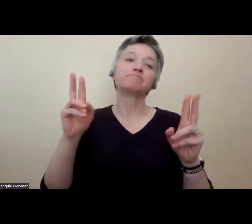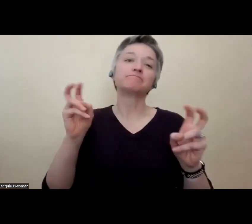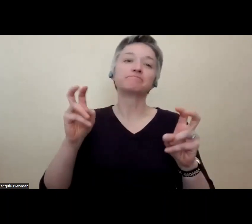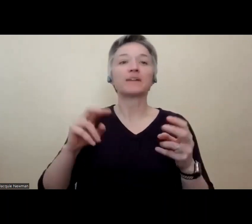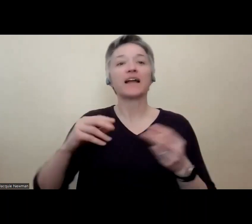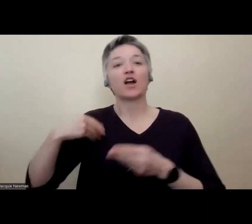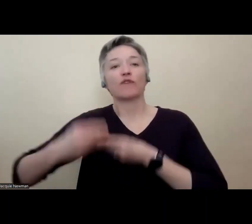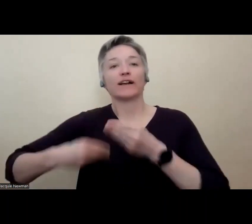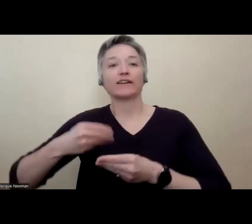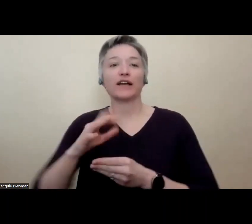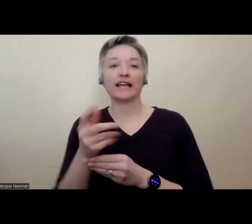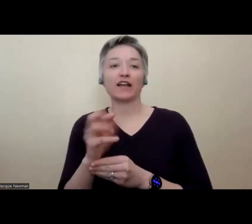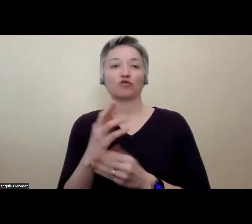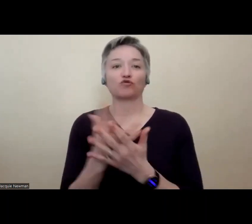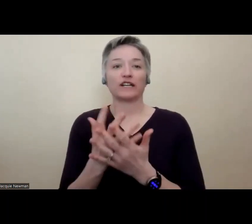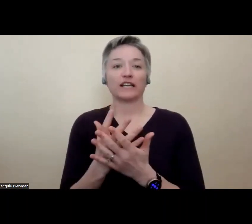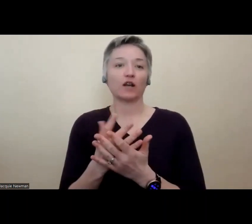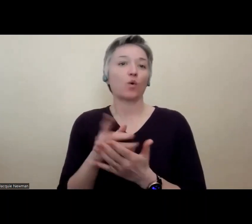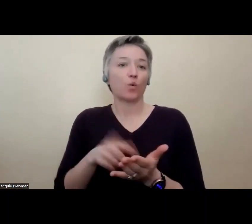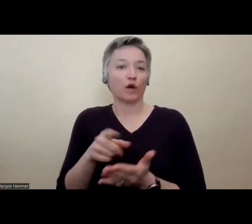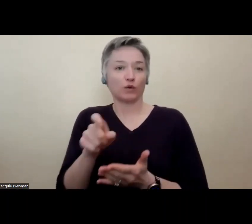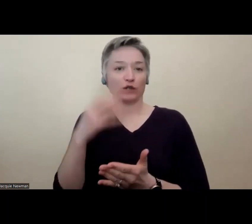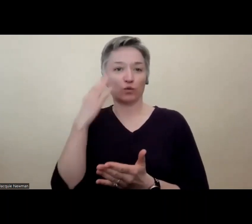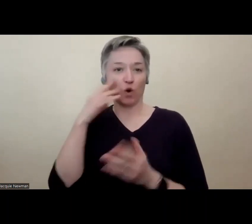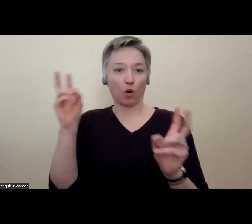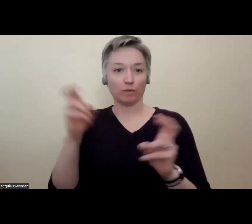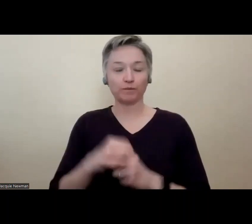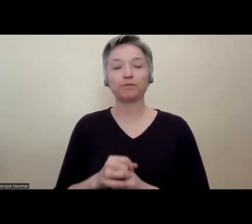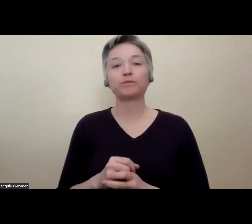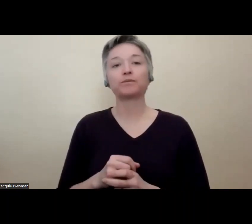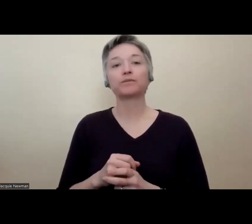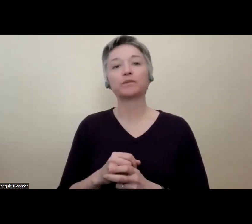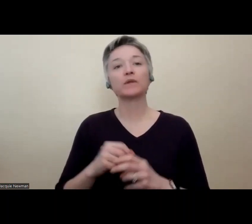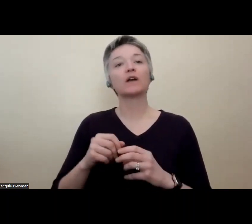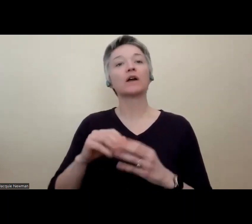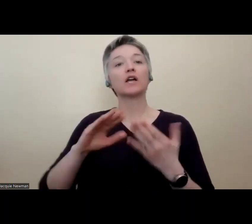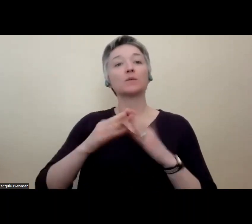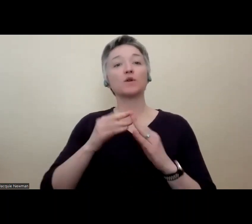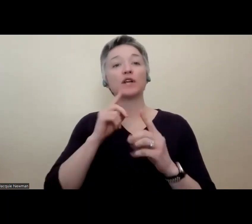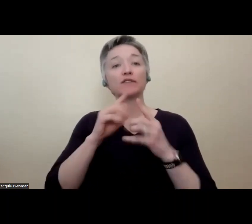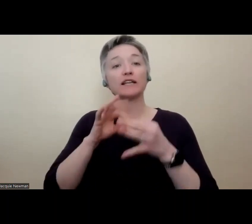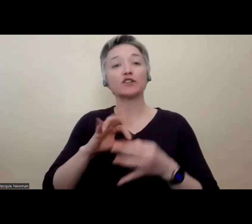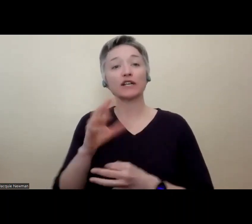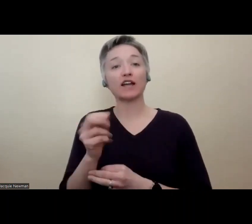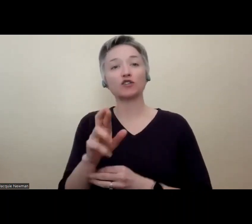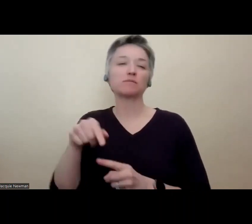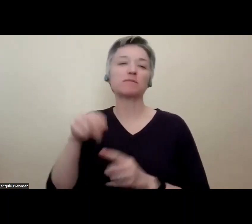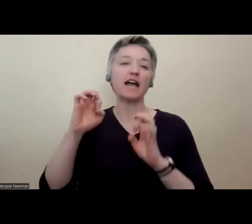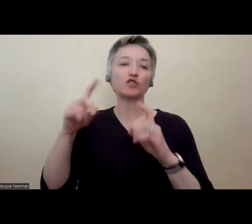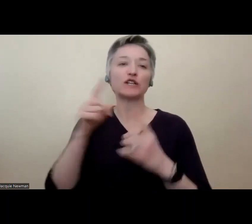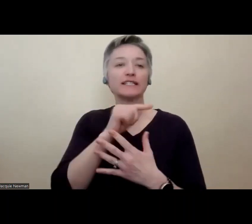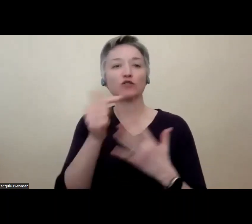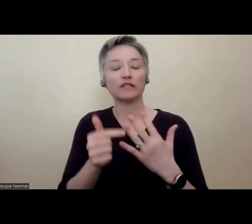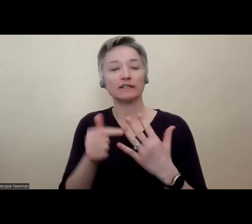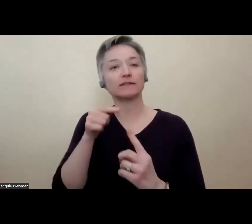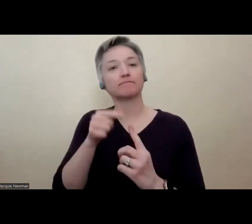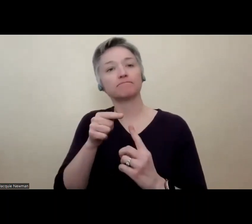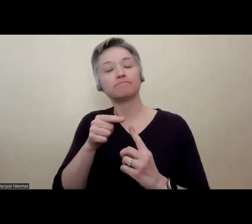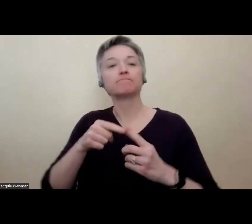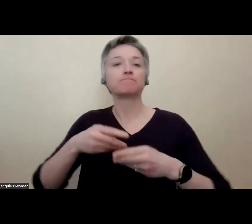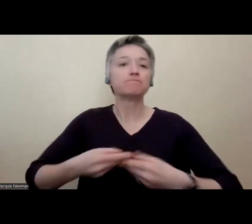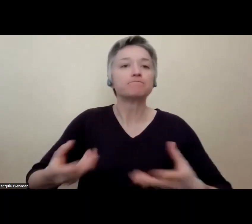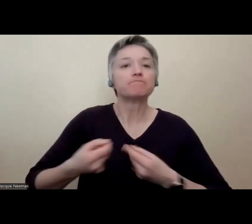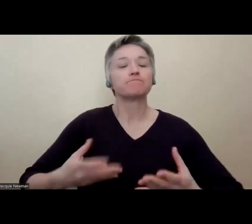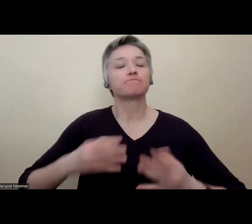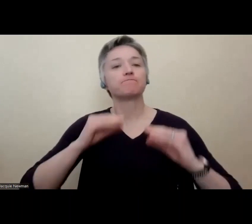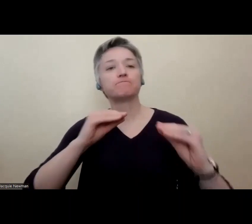Know. Community Conversations on Cancer is an educational series designed to inform, educate, and disseminate best